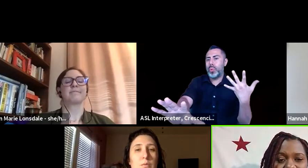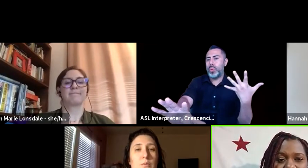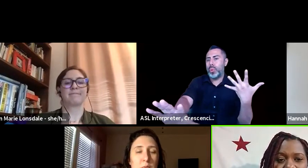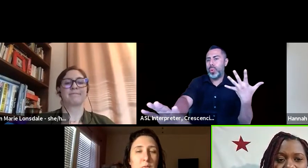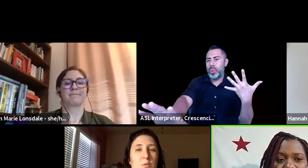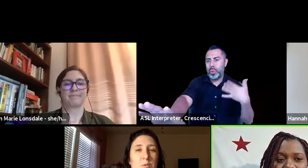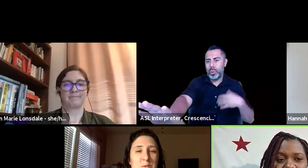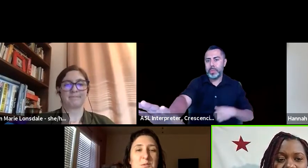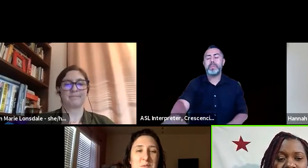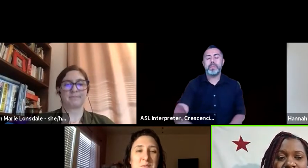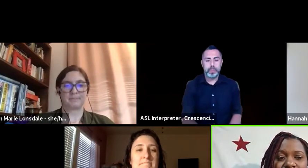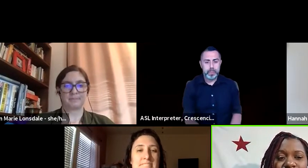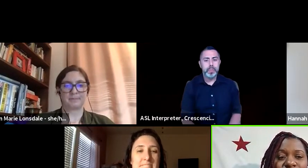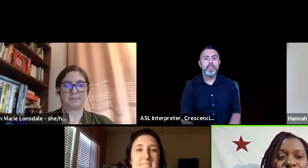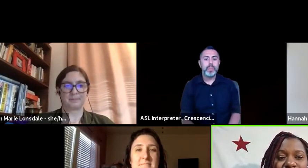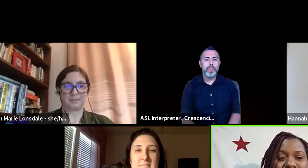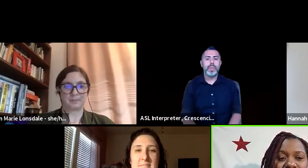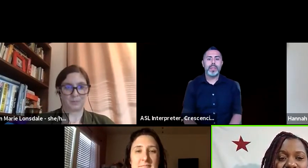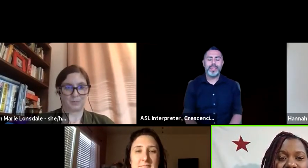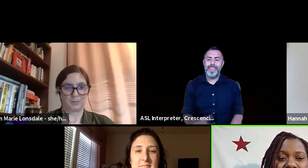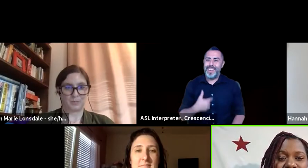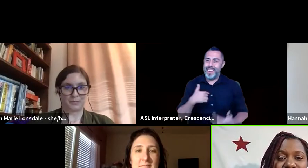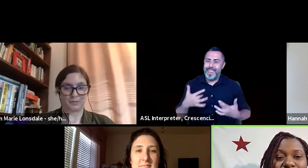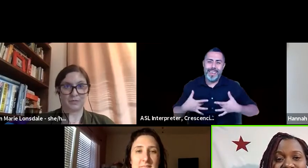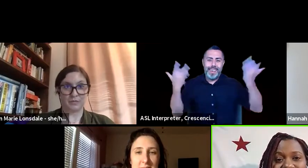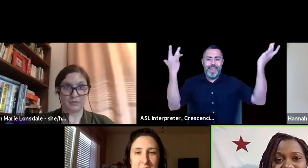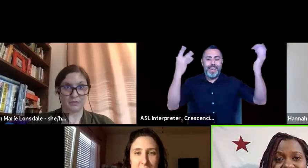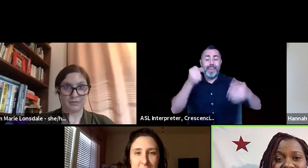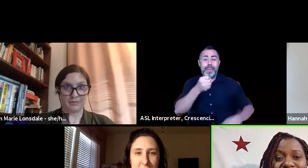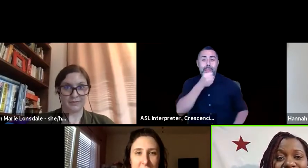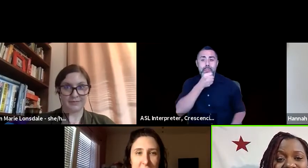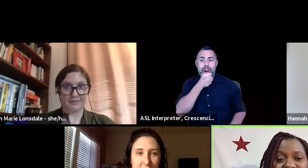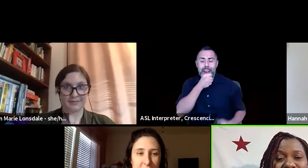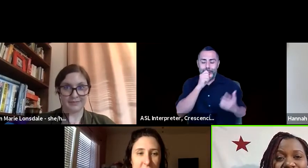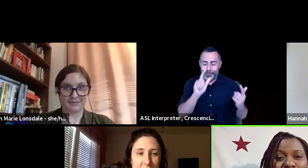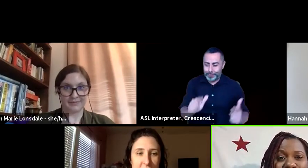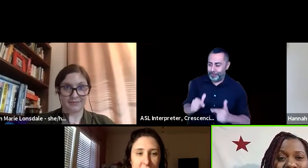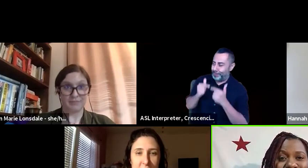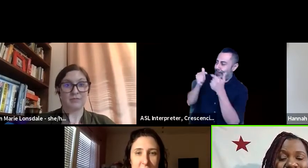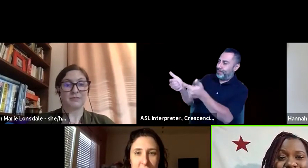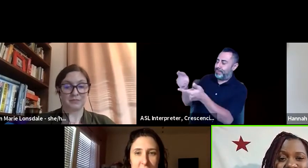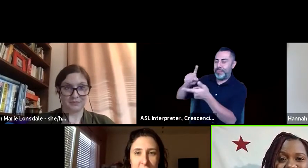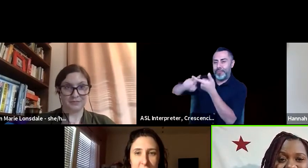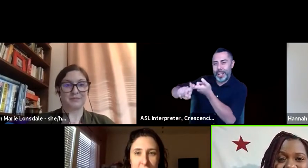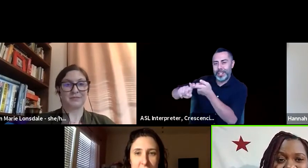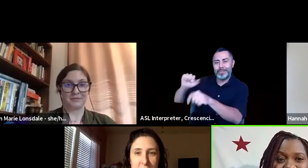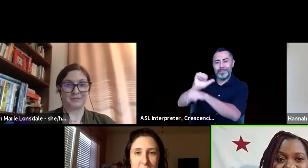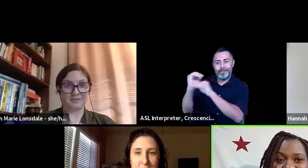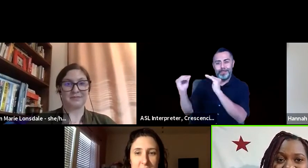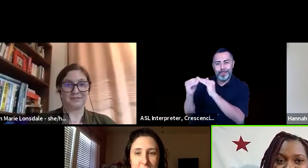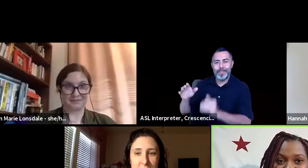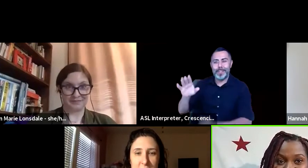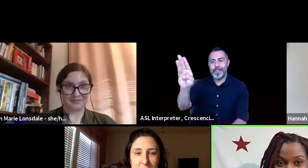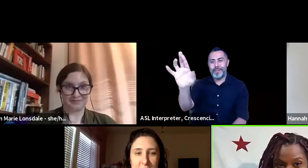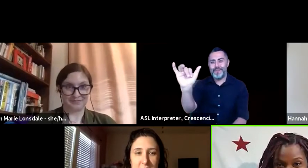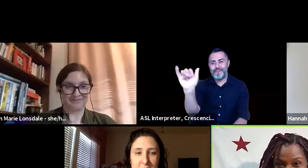1, 2, 3, 4, 5. I am so delighted to pass the mic to our friend and colleague, Bryan Joseph